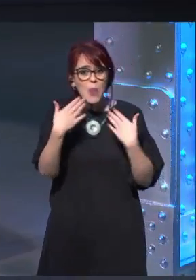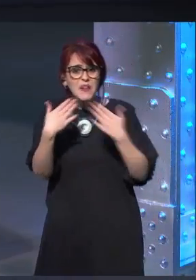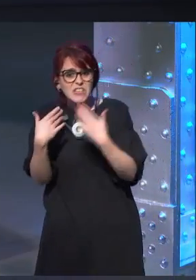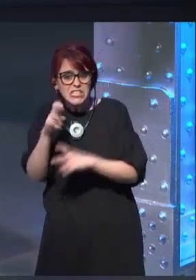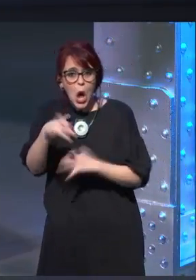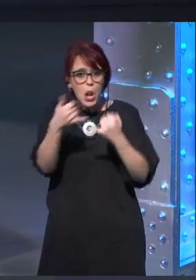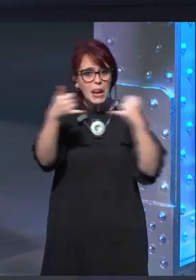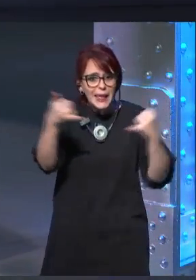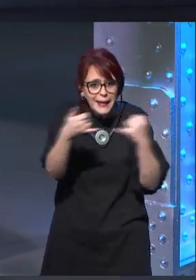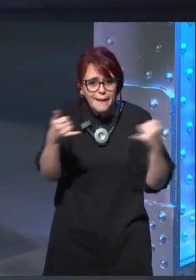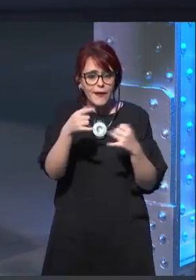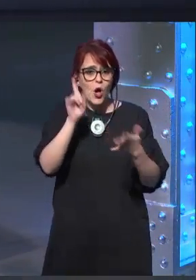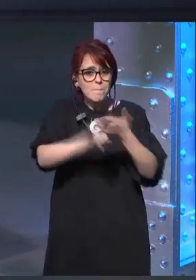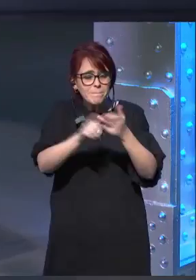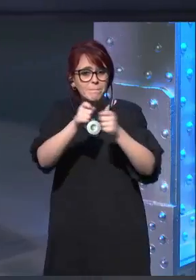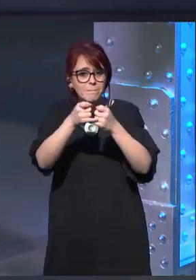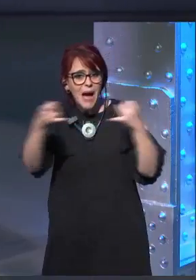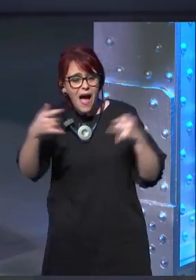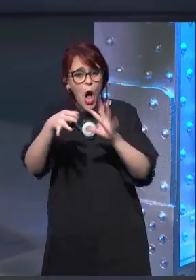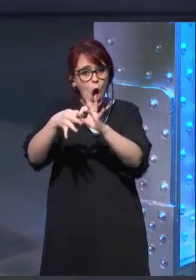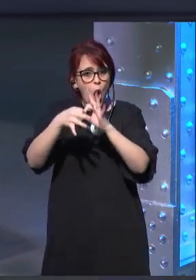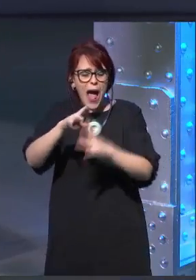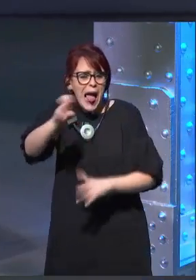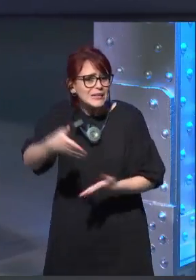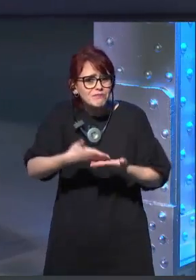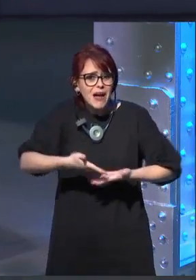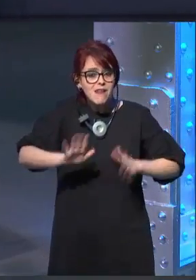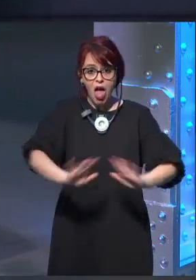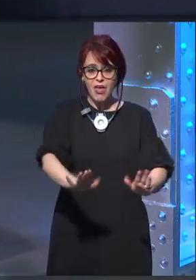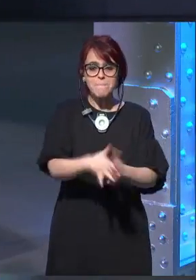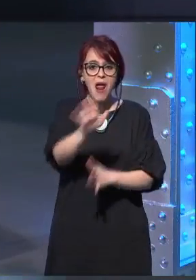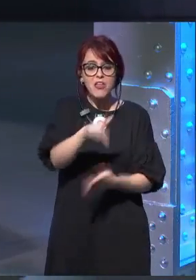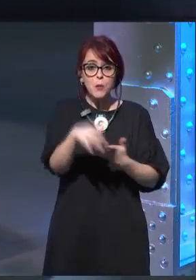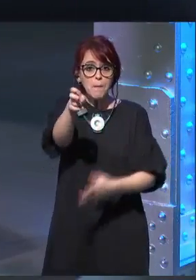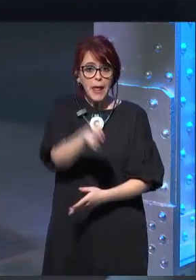event, there's no sharing other people's views of the event. It's like they weren't even there.